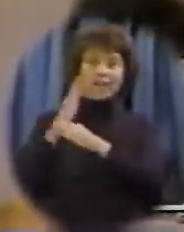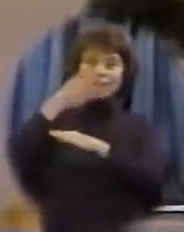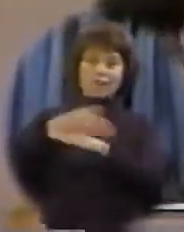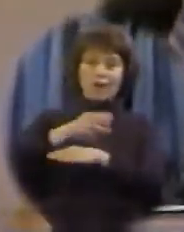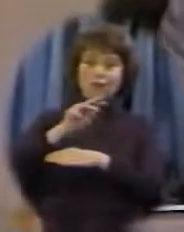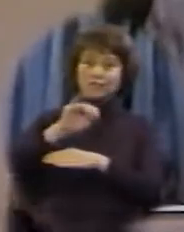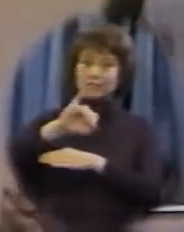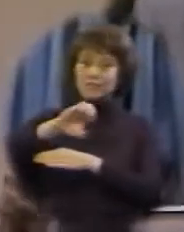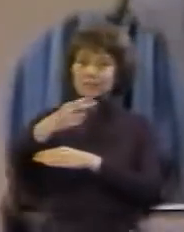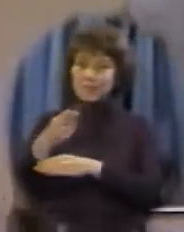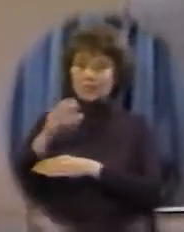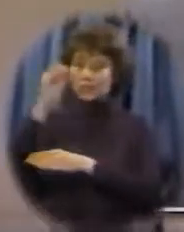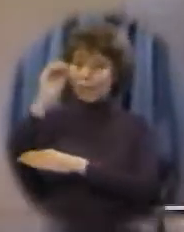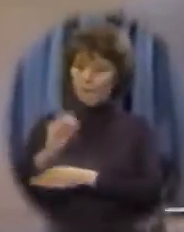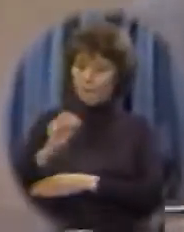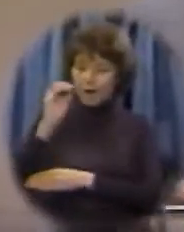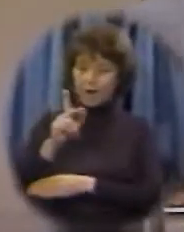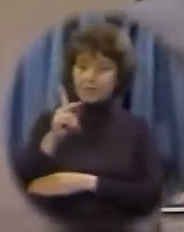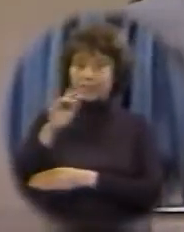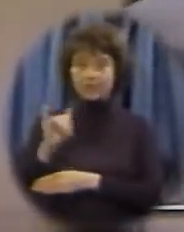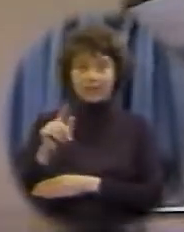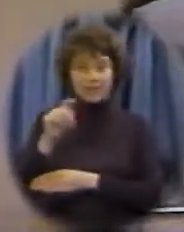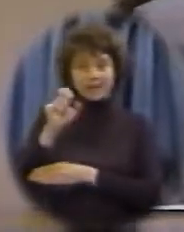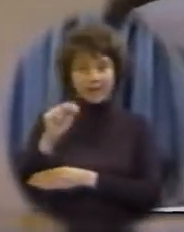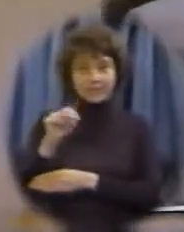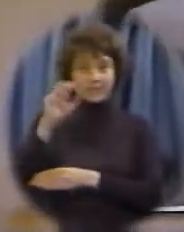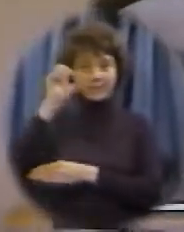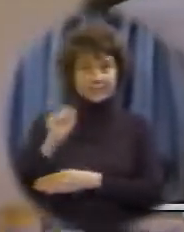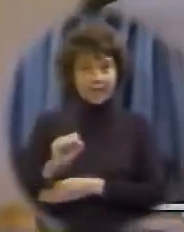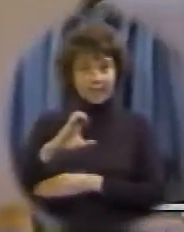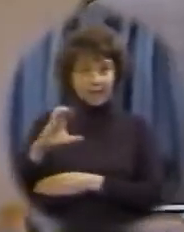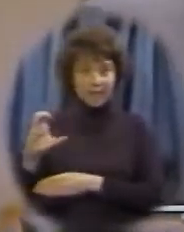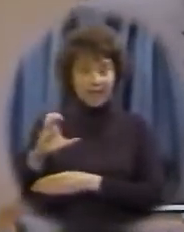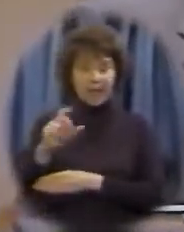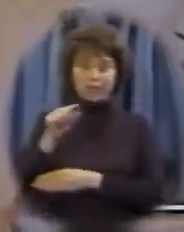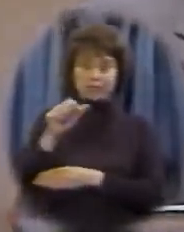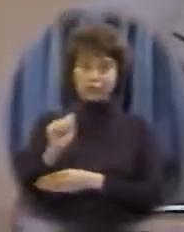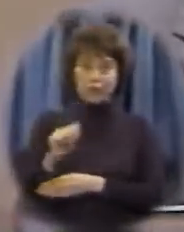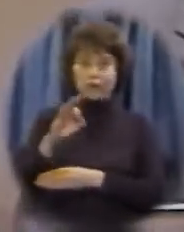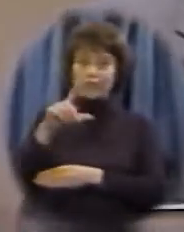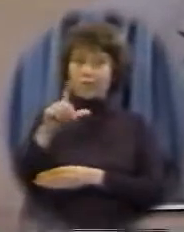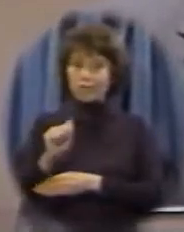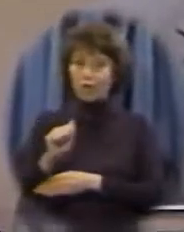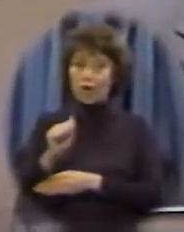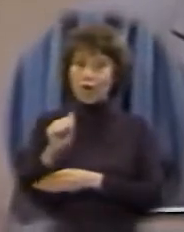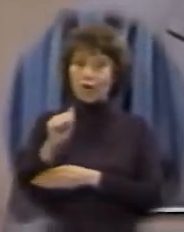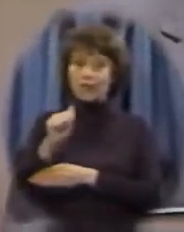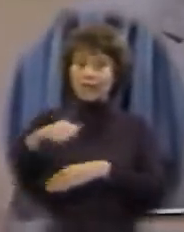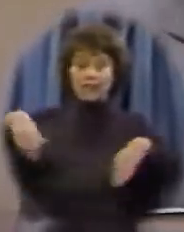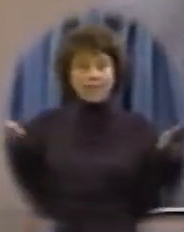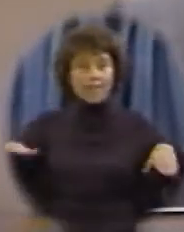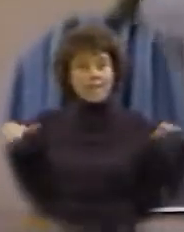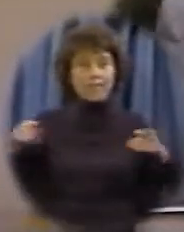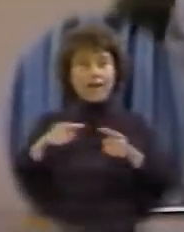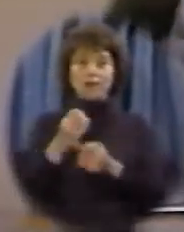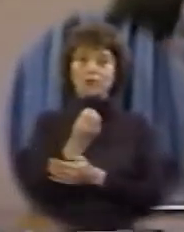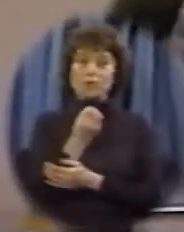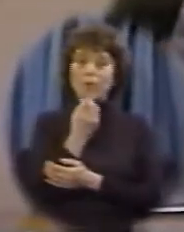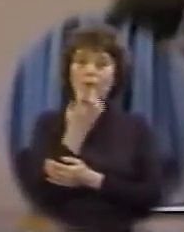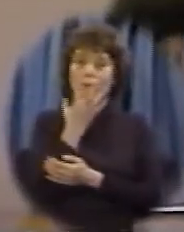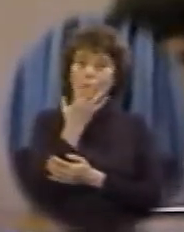and Ohio and Kentucky and Tennessee and North Carolina and South Carolina and Georgia and Florida, and drop into the warm waters of the Gulf